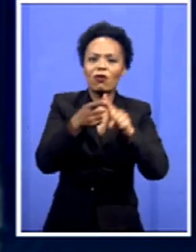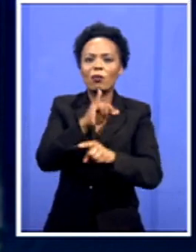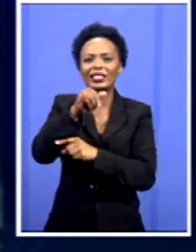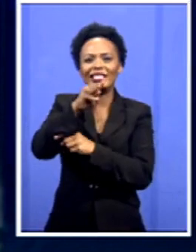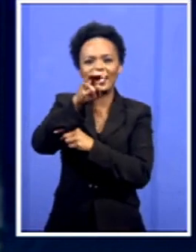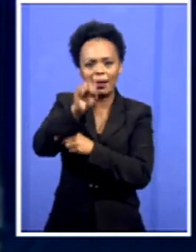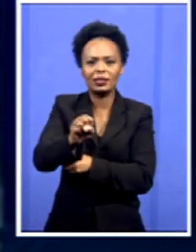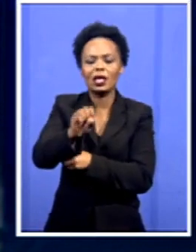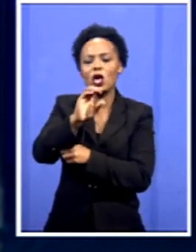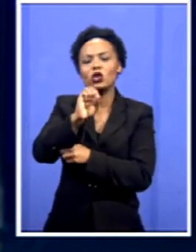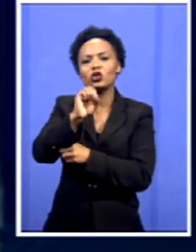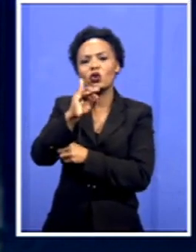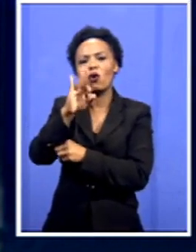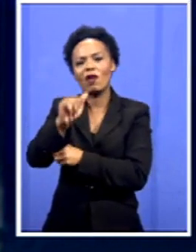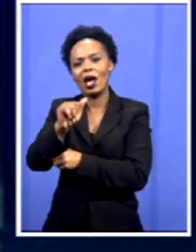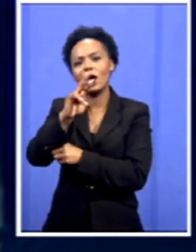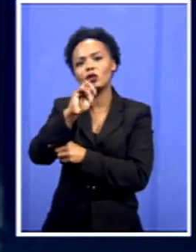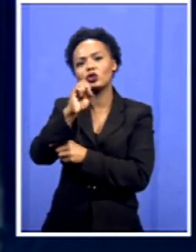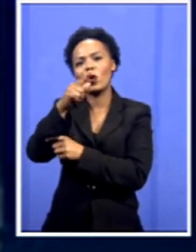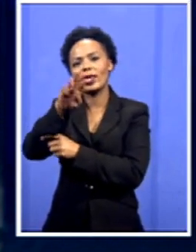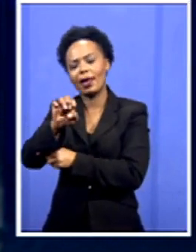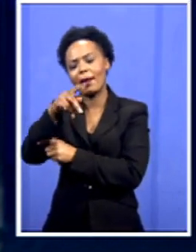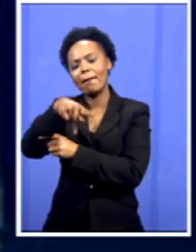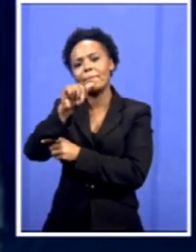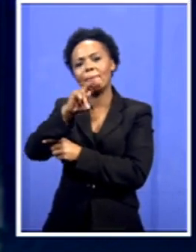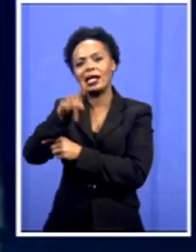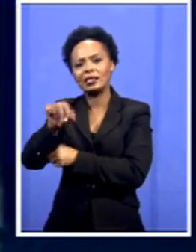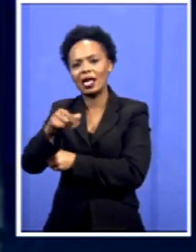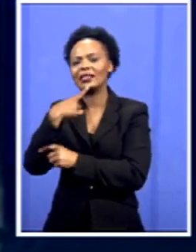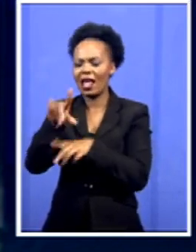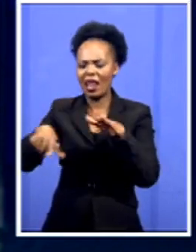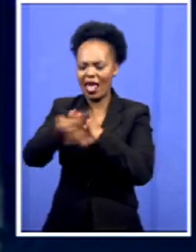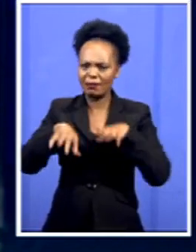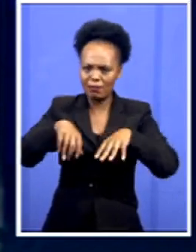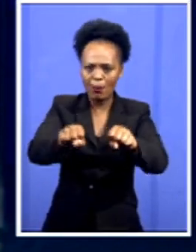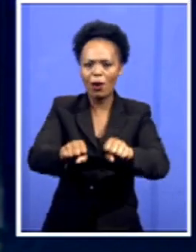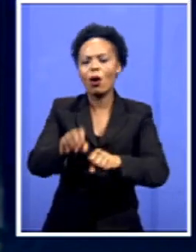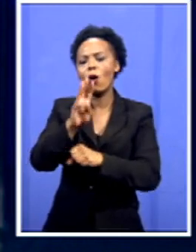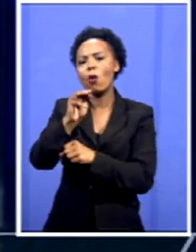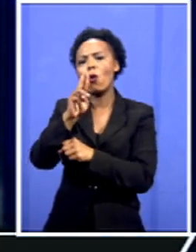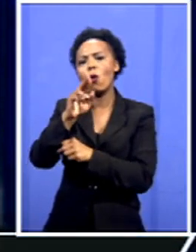Mpanza, who initiated a process of taking land. He